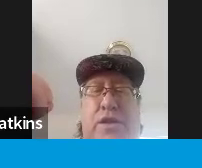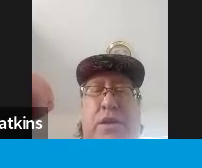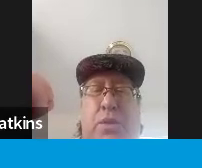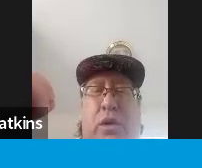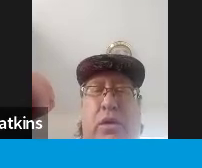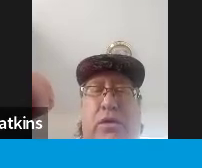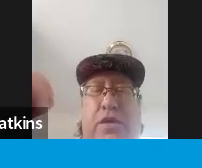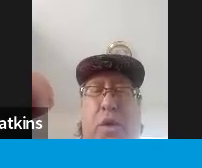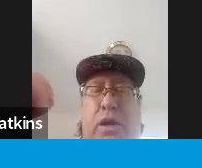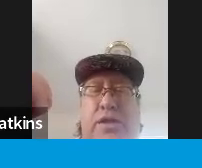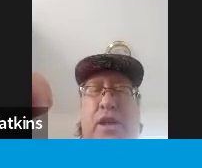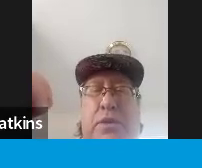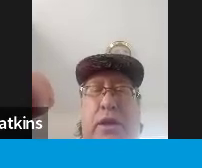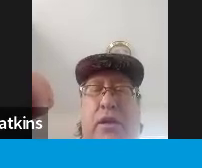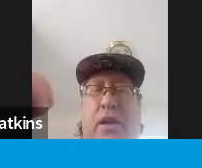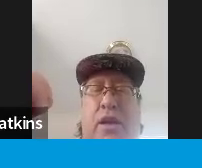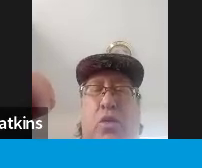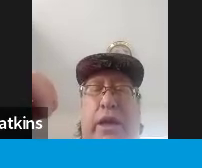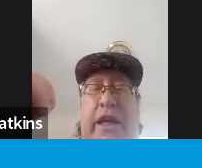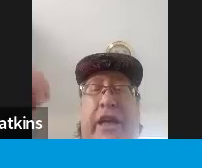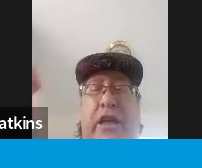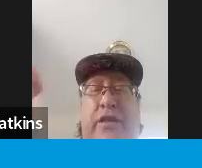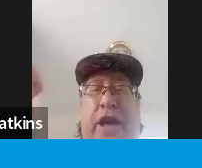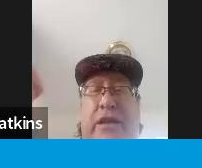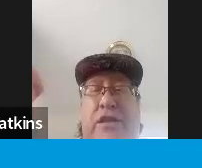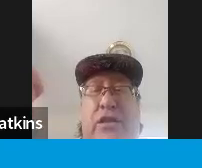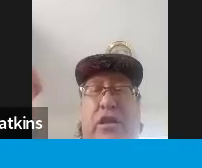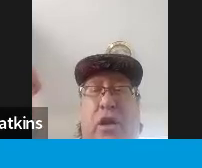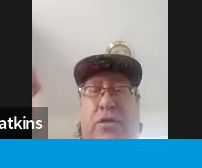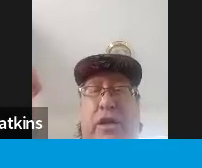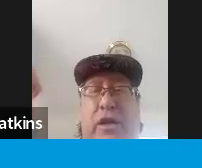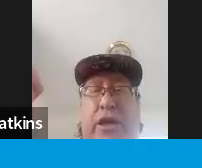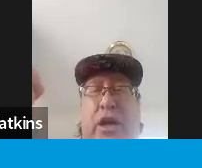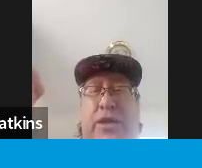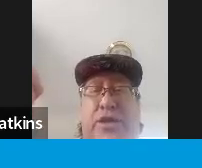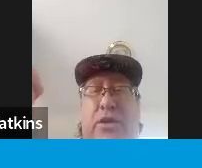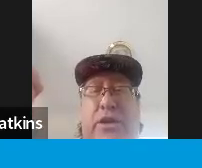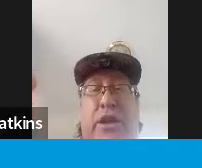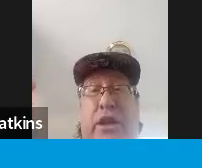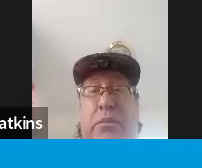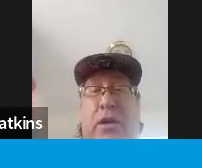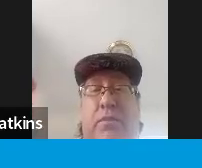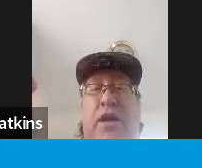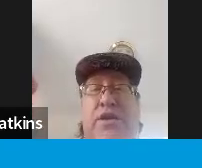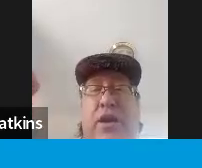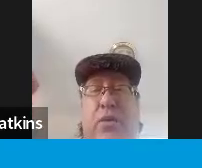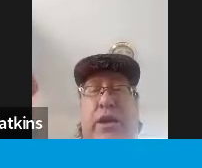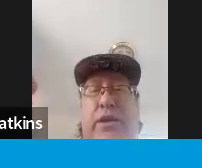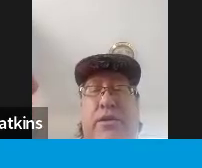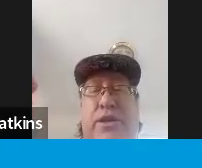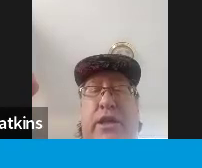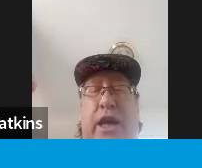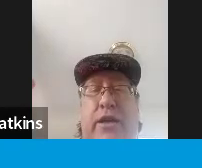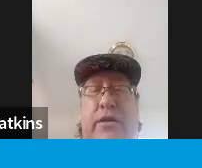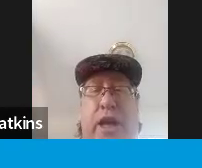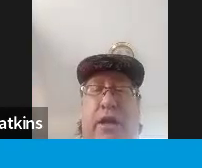us to support or vote on something, we get it in advance to look over it like you guys do with the email, so that we